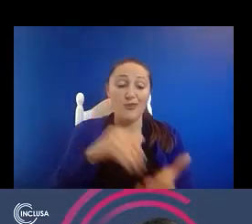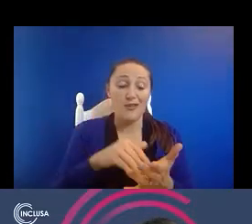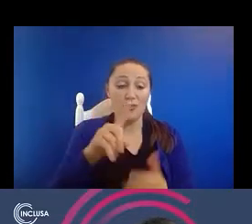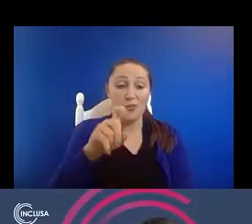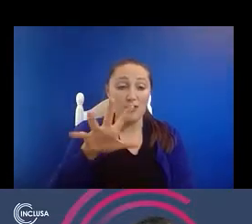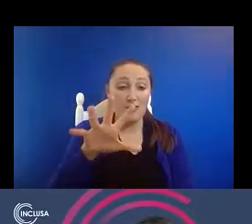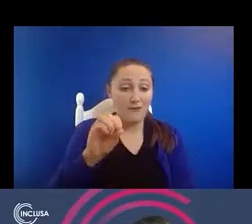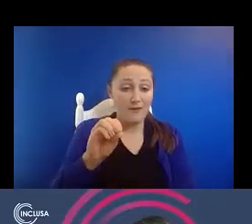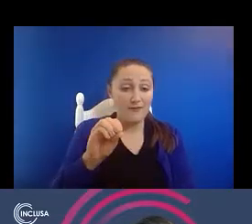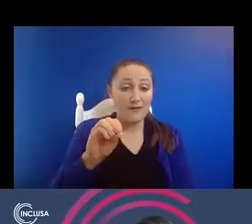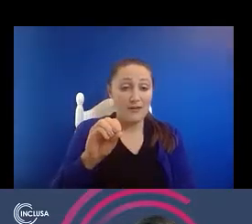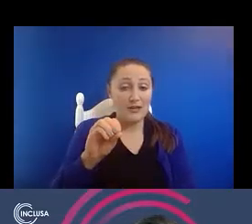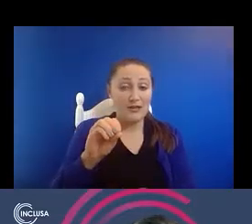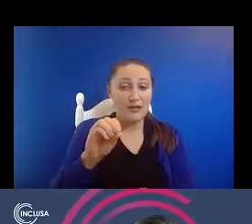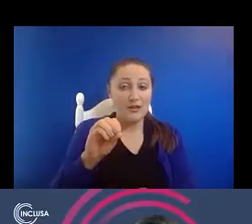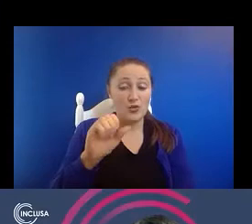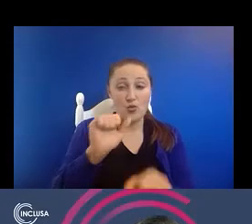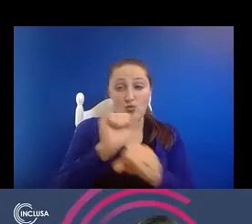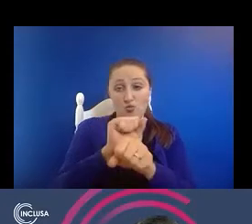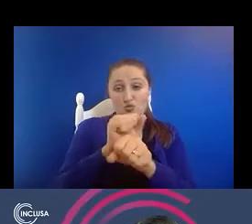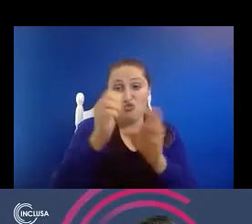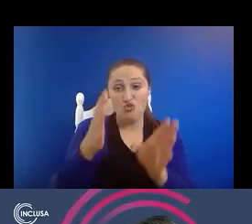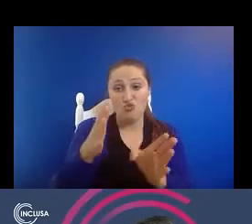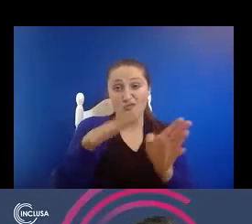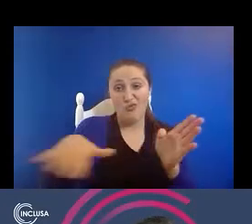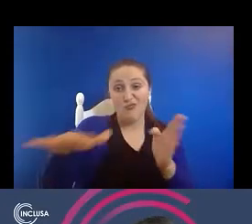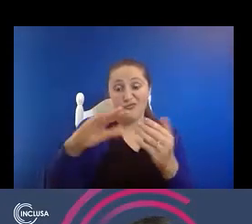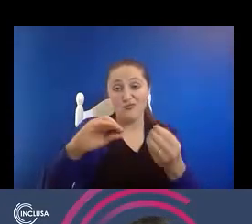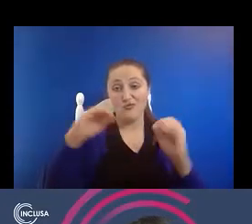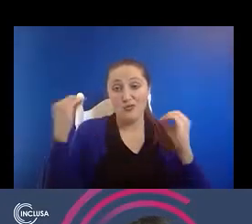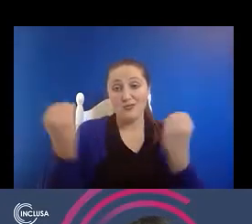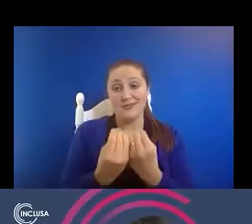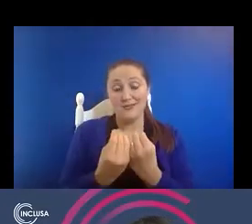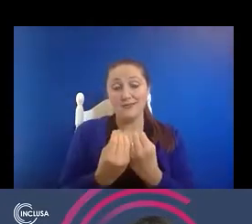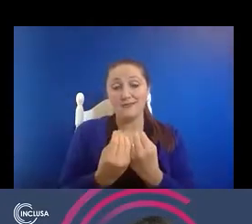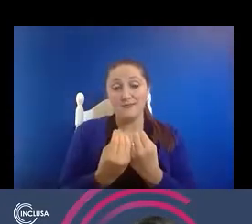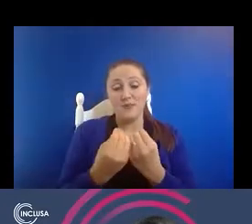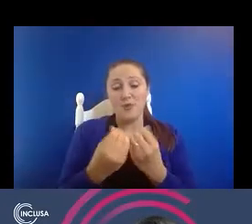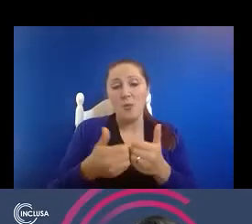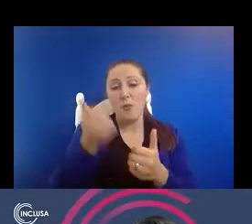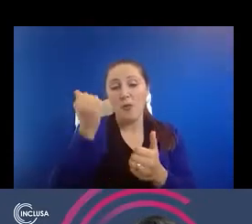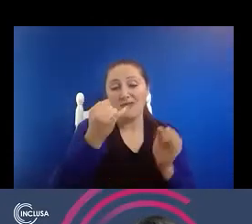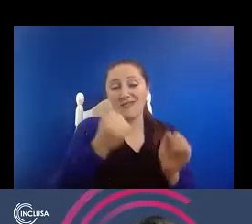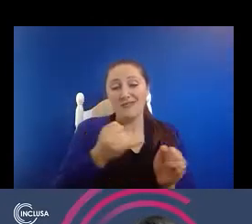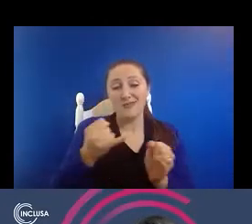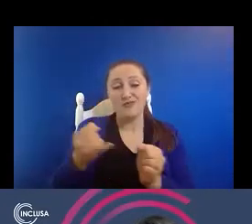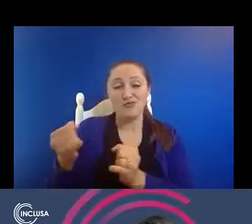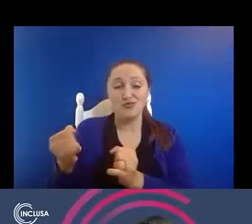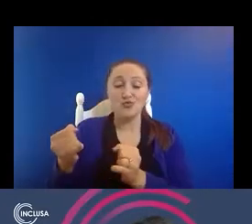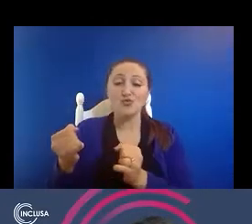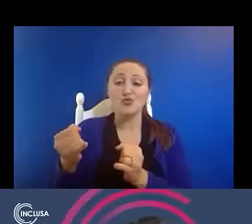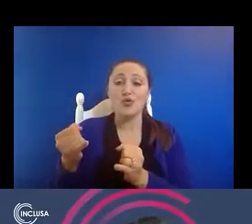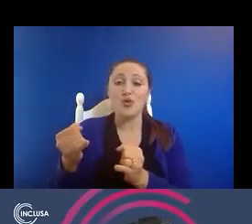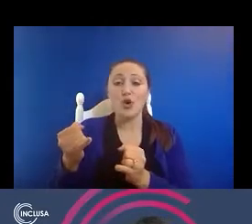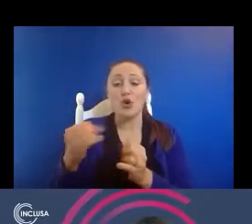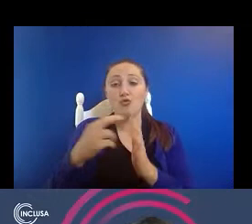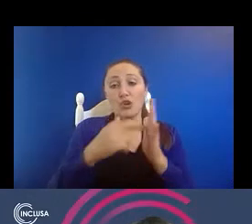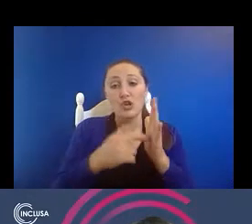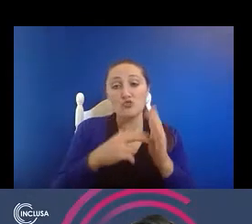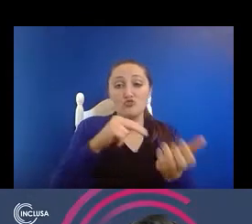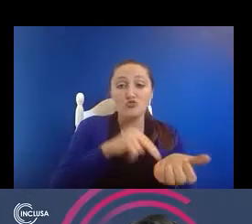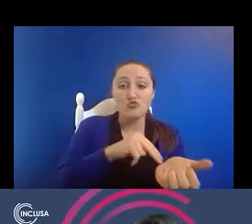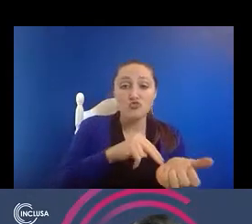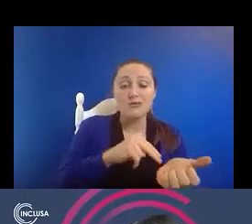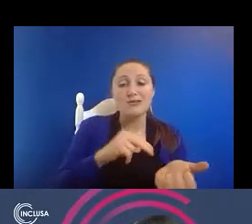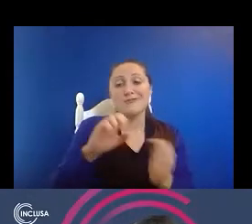1,150 colleagues across the organization. A majority of those individuals are either registered nurses or social